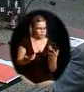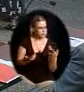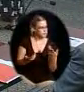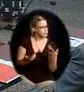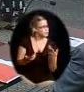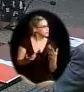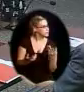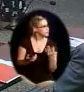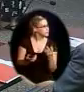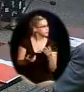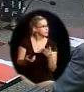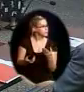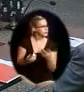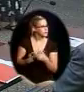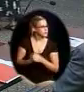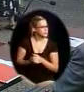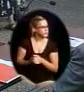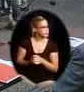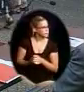here?